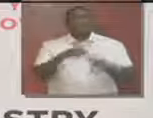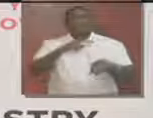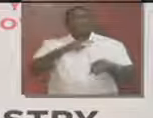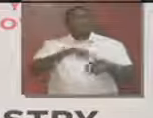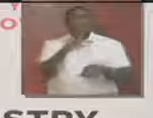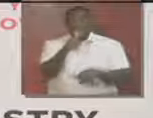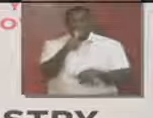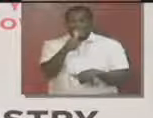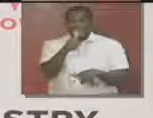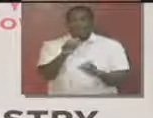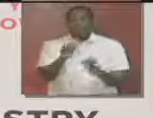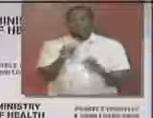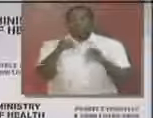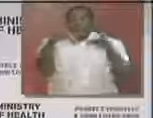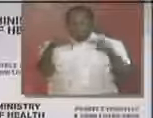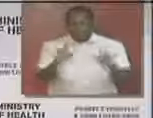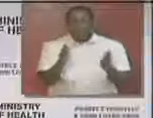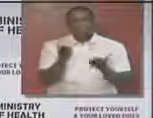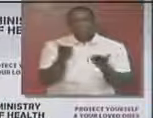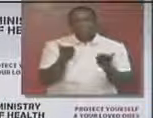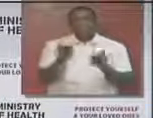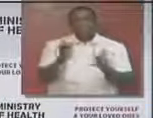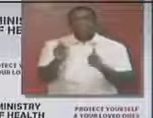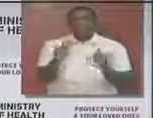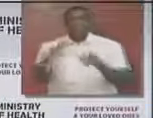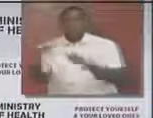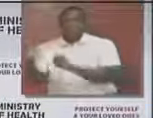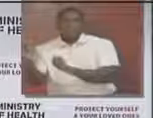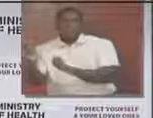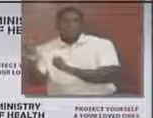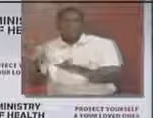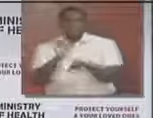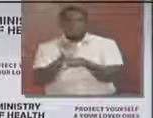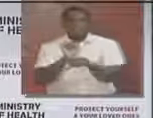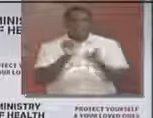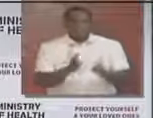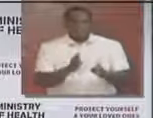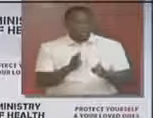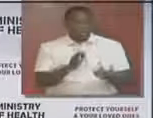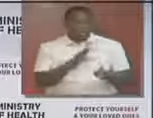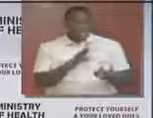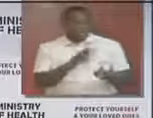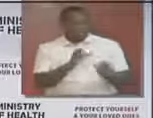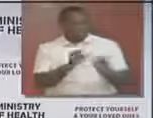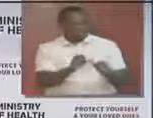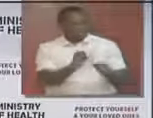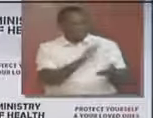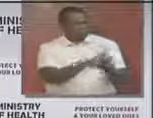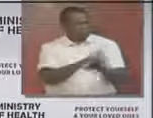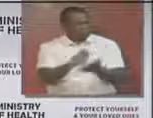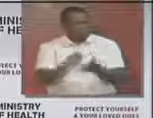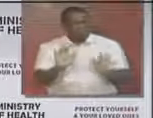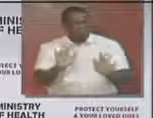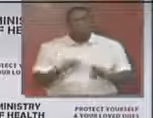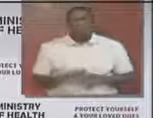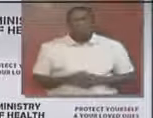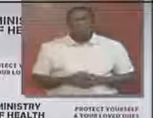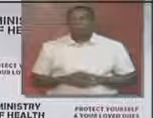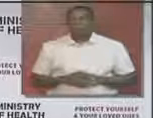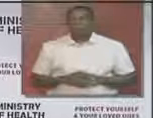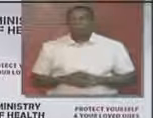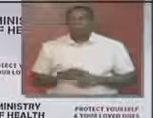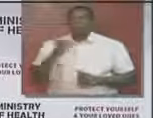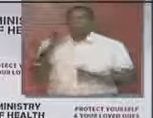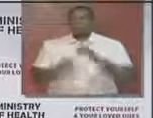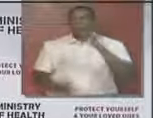guidelines for operation. Thank you very much. And final question this morning from TV6,